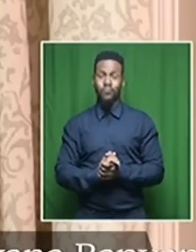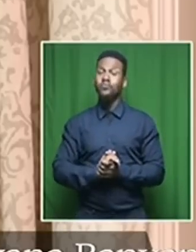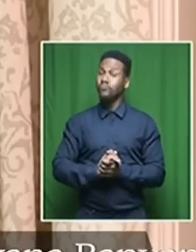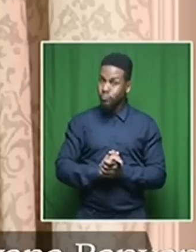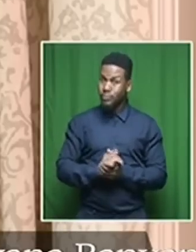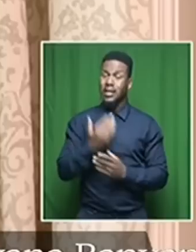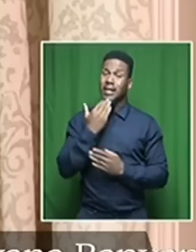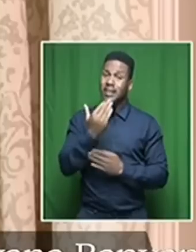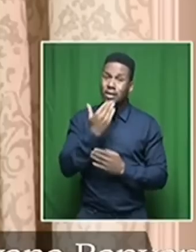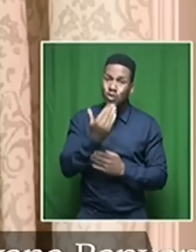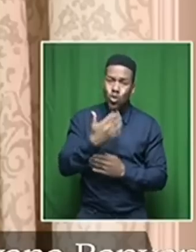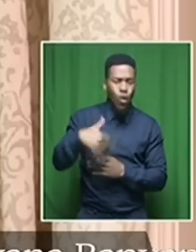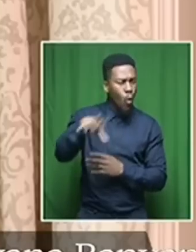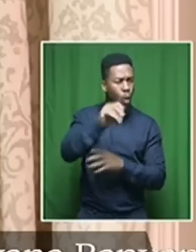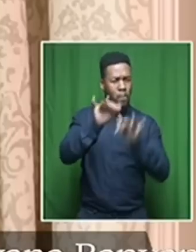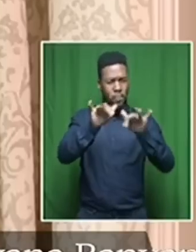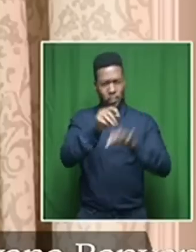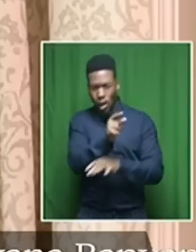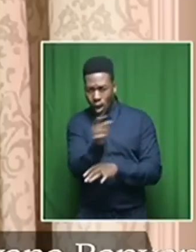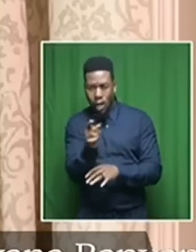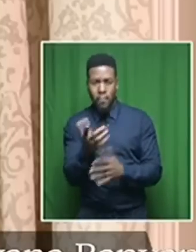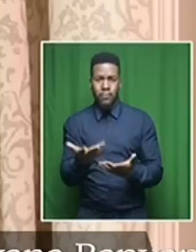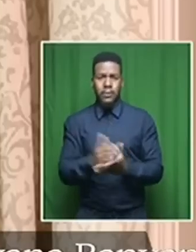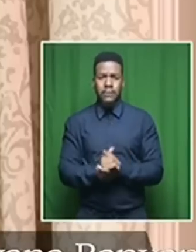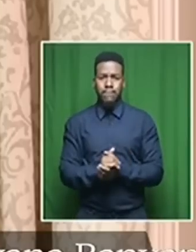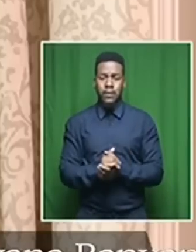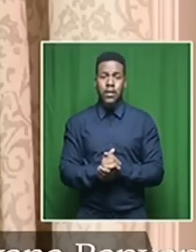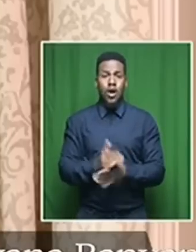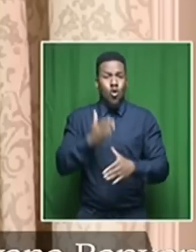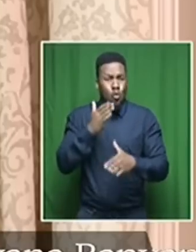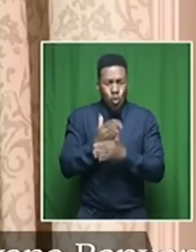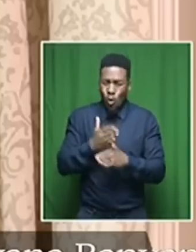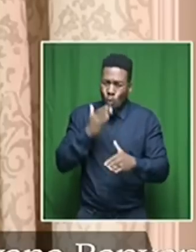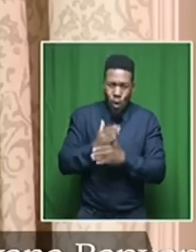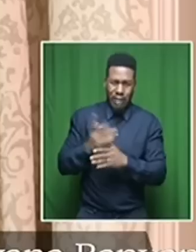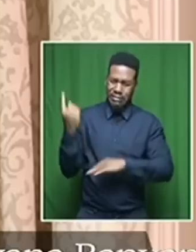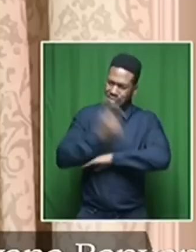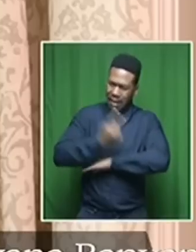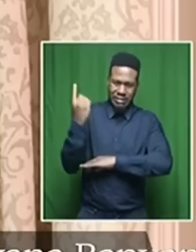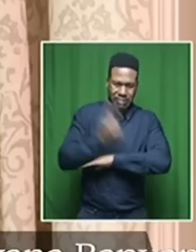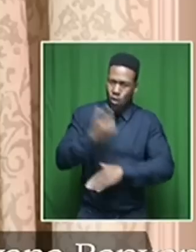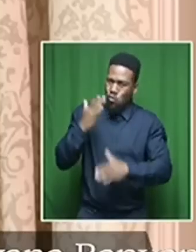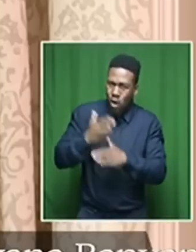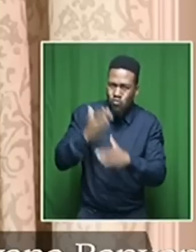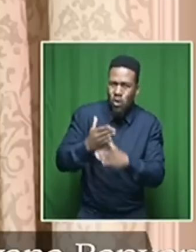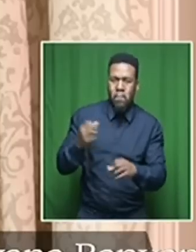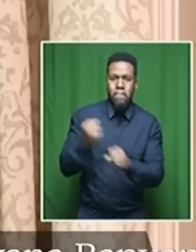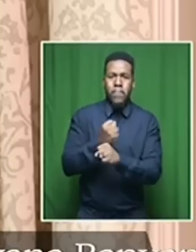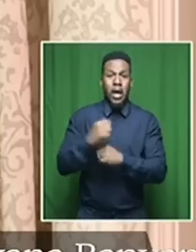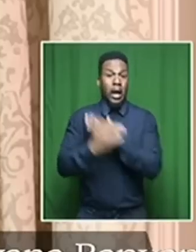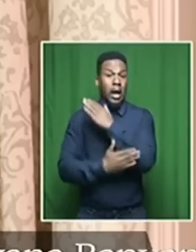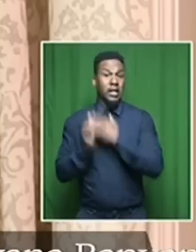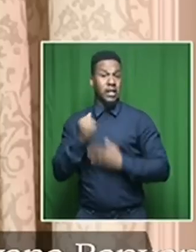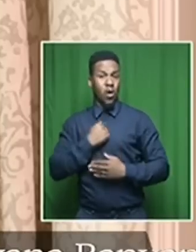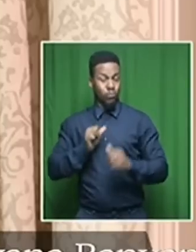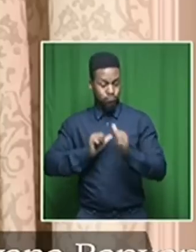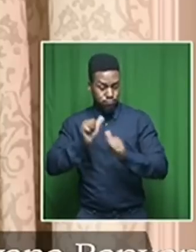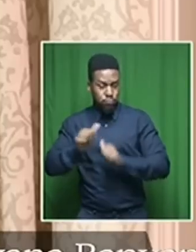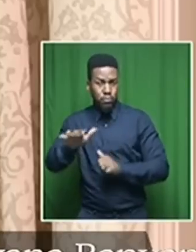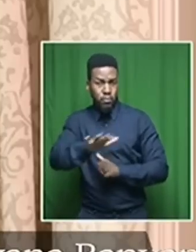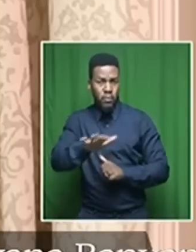thank all those people who are working day by day to make our country a better